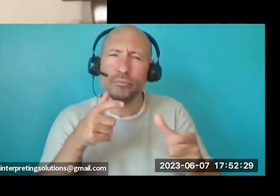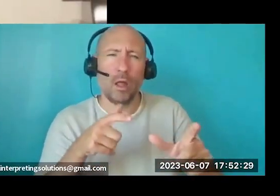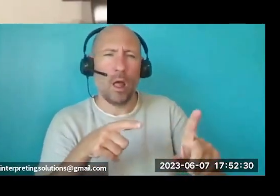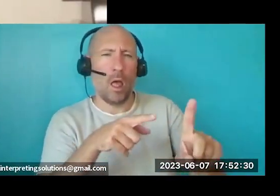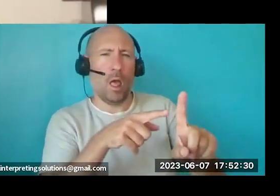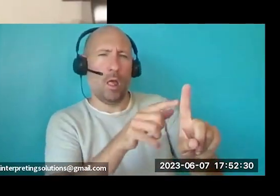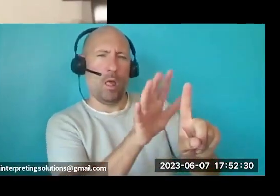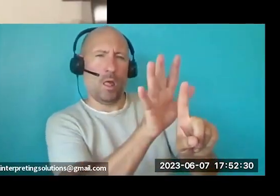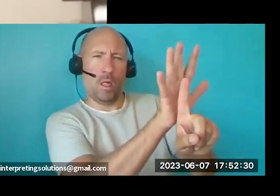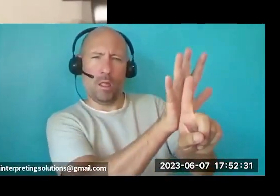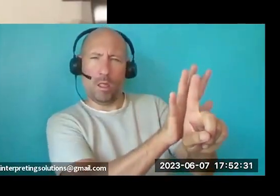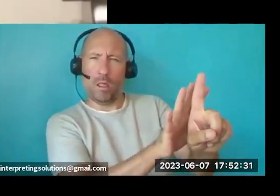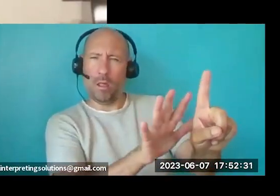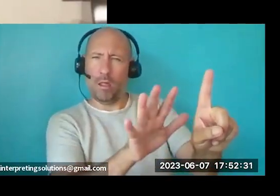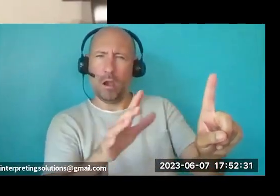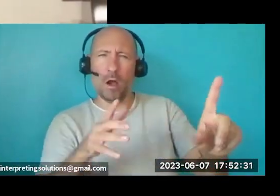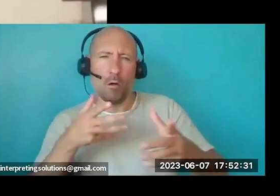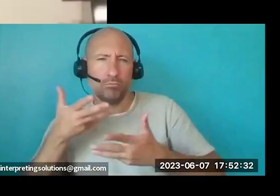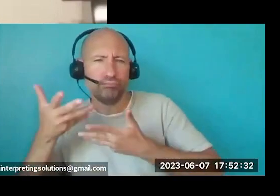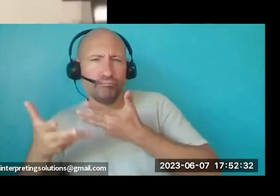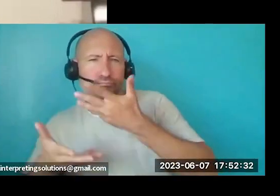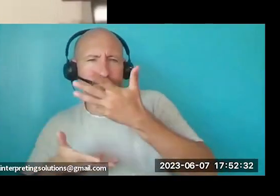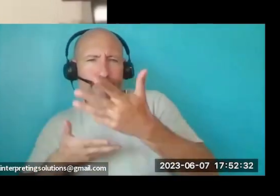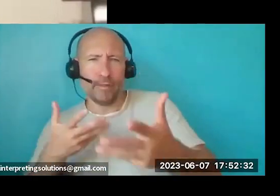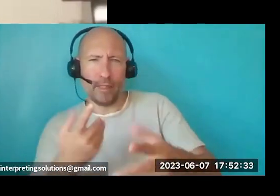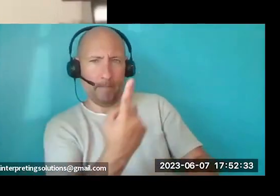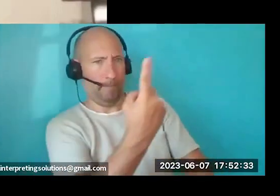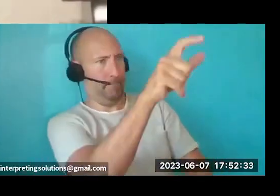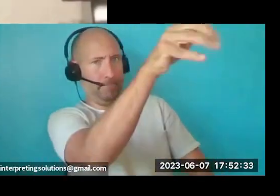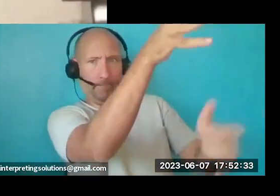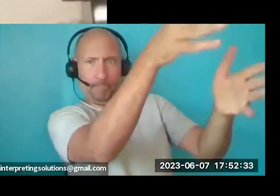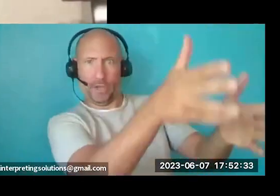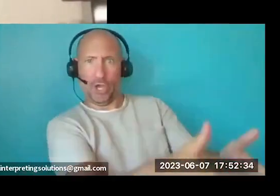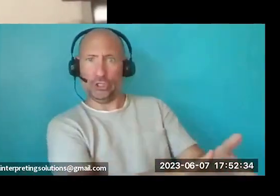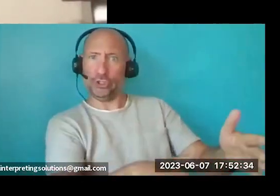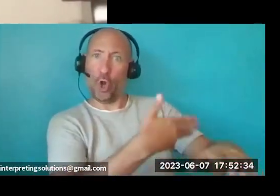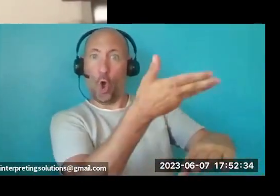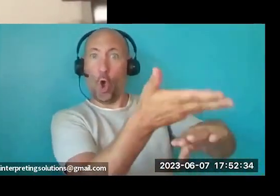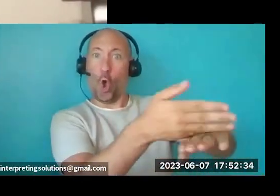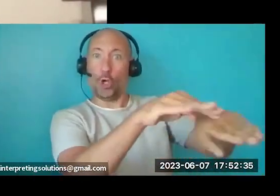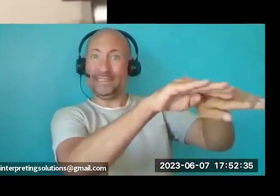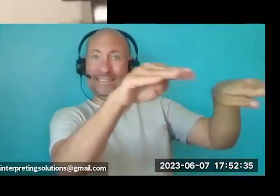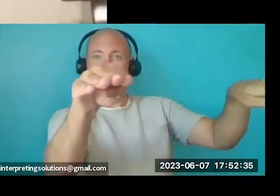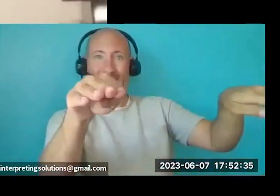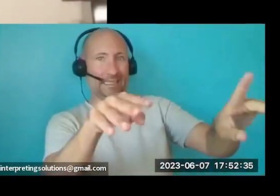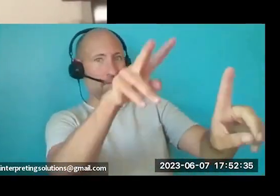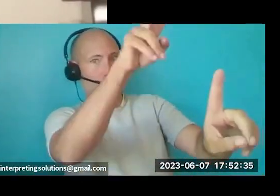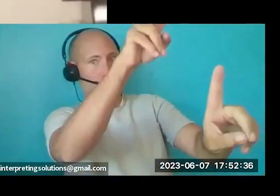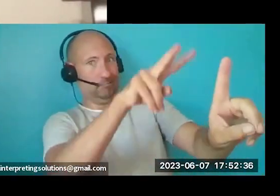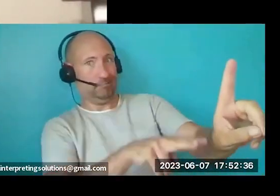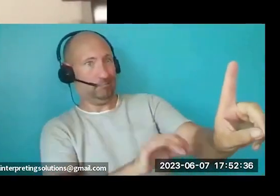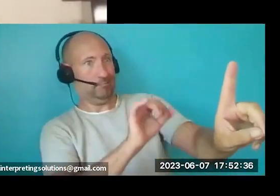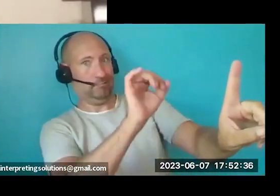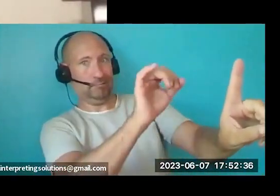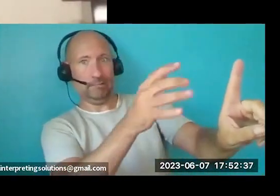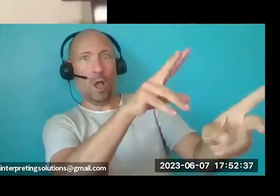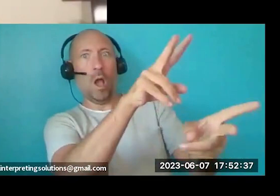physical perception of the person on stage. For instance, if the performer